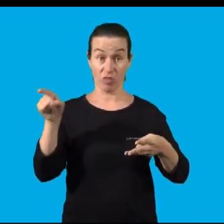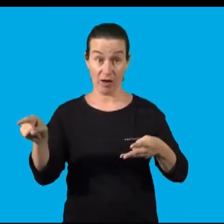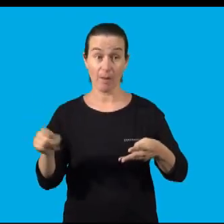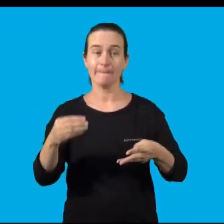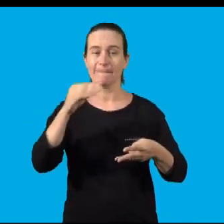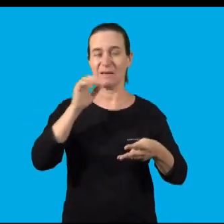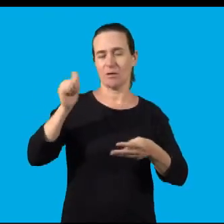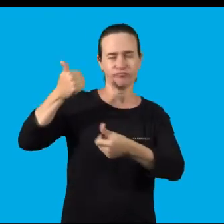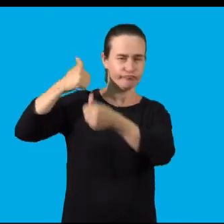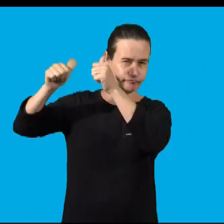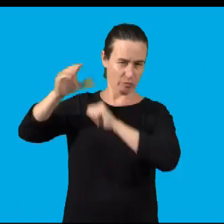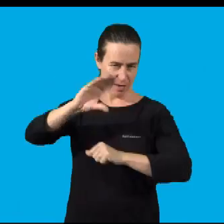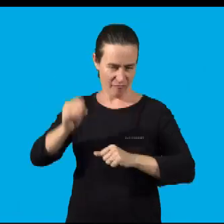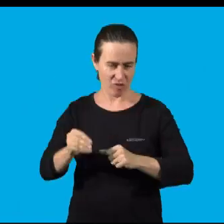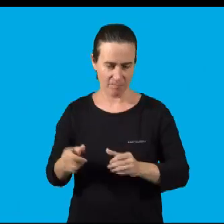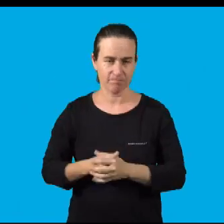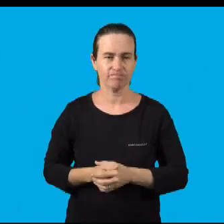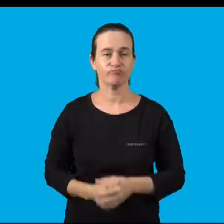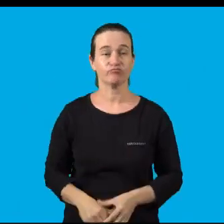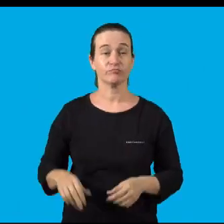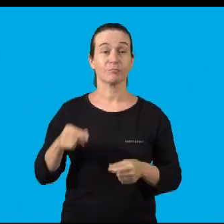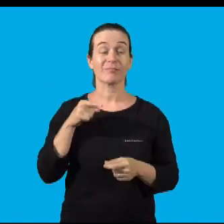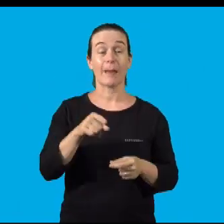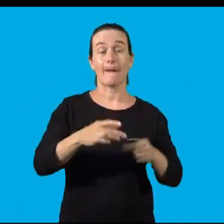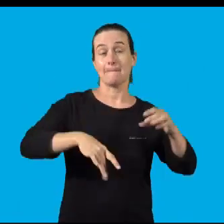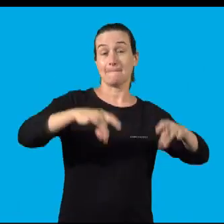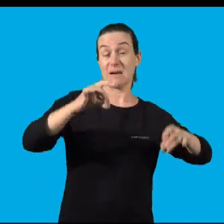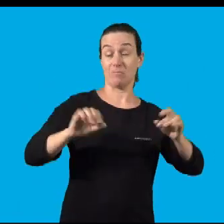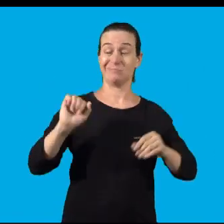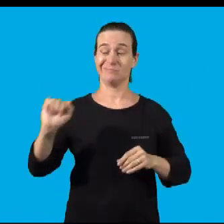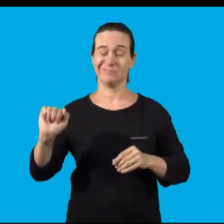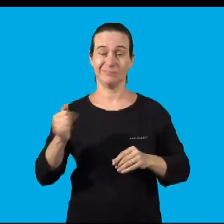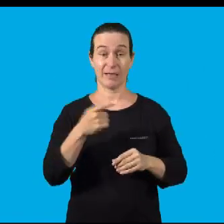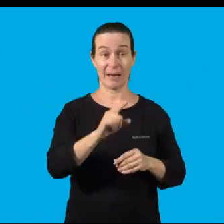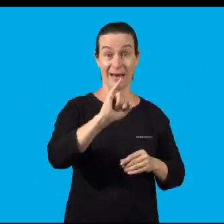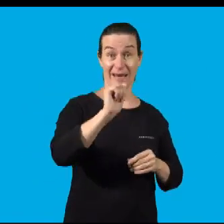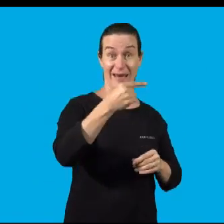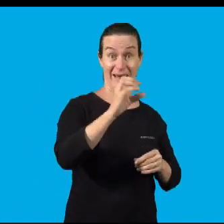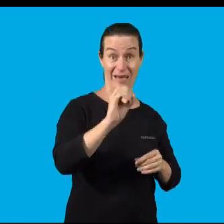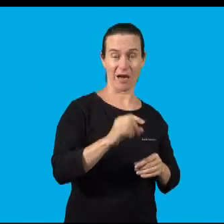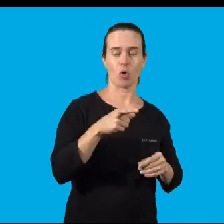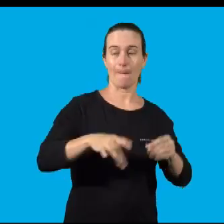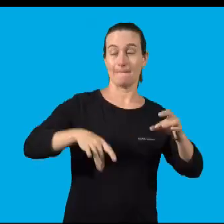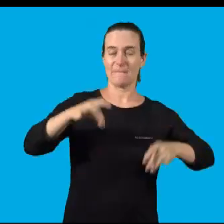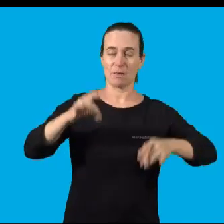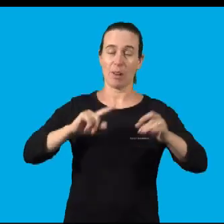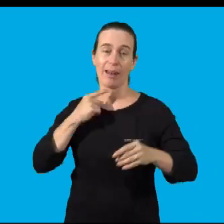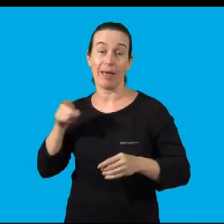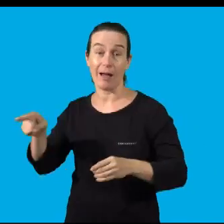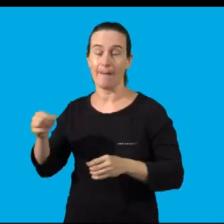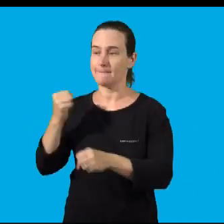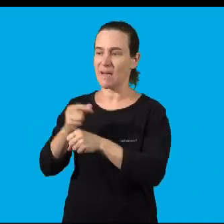of African descent, is manipulated by his envious lieutenant, Iago, into believing his